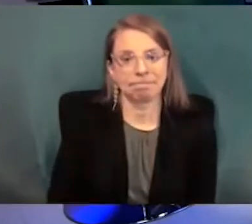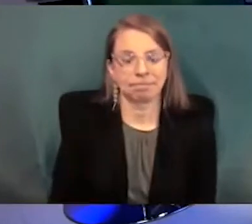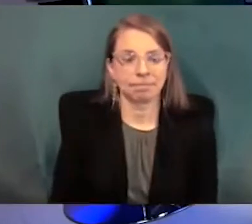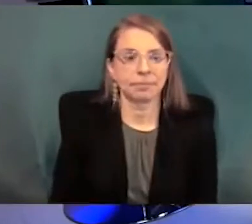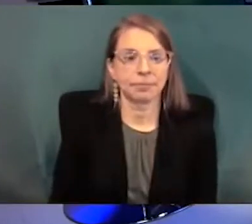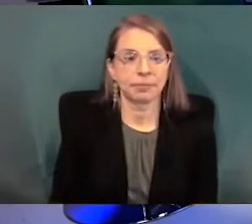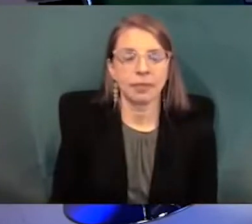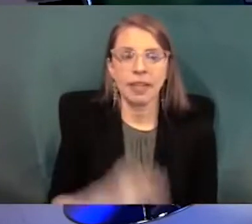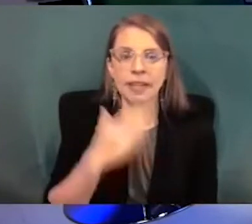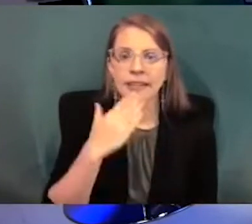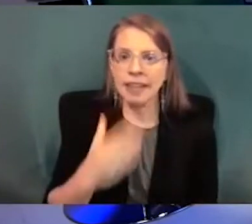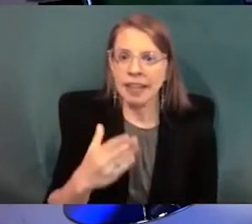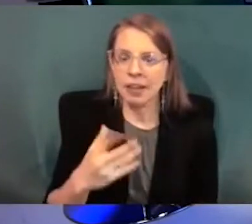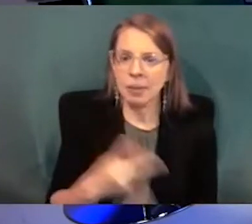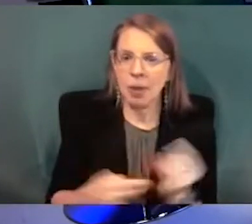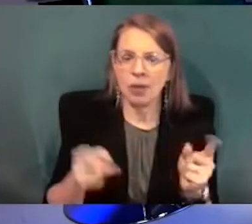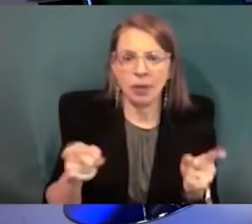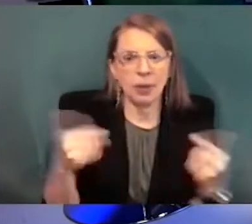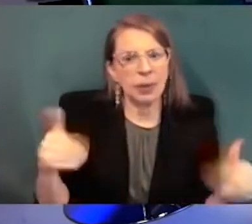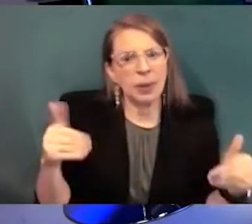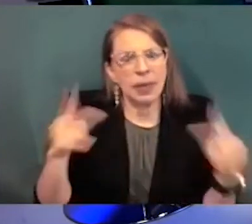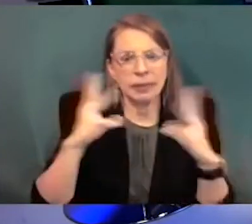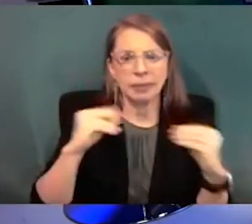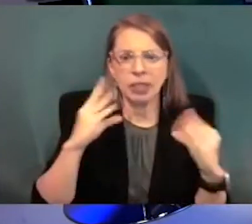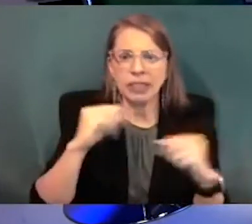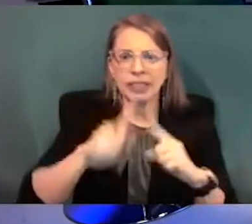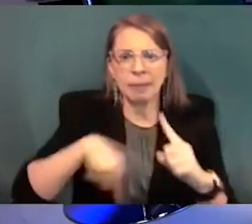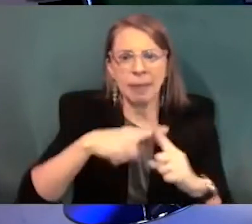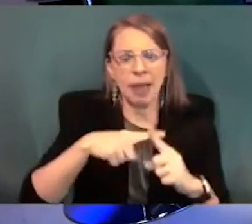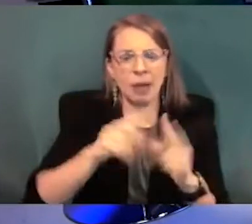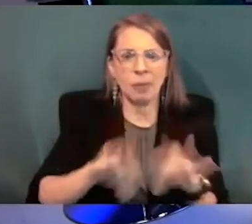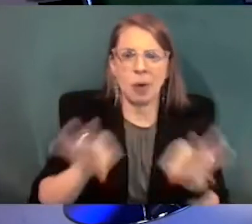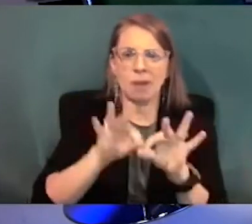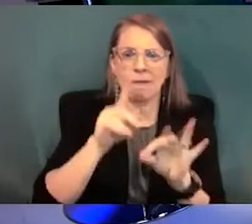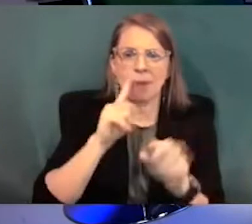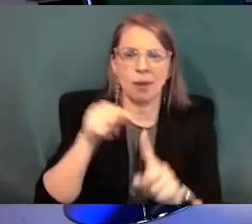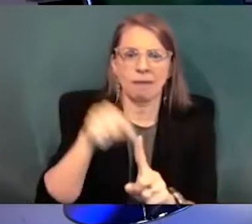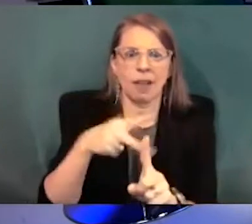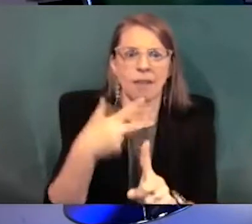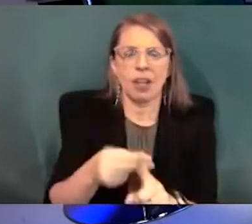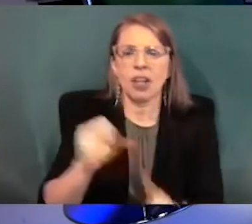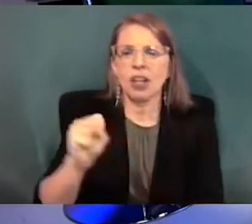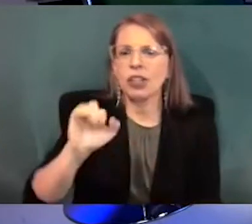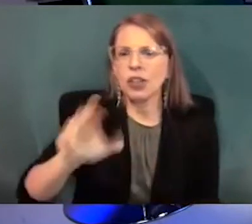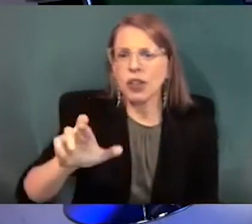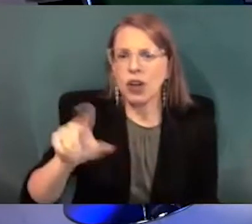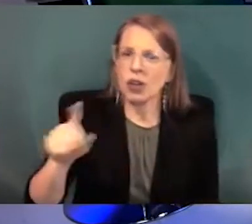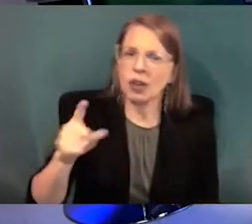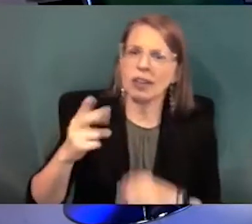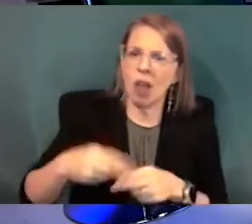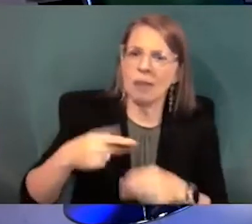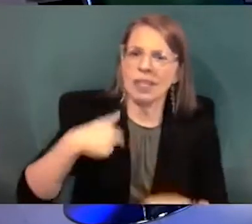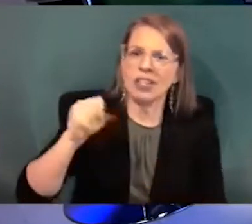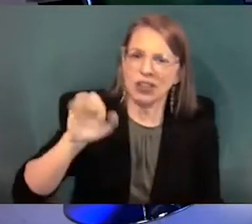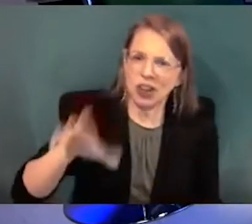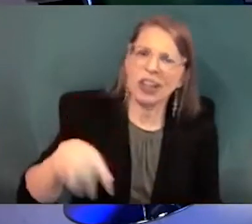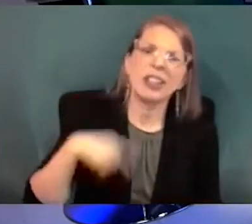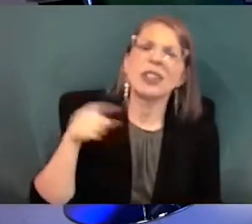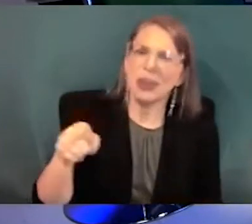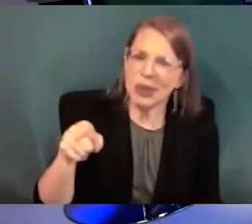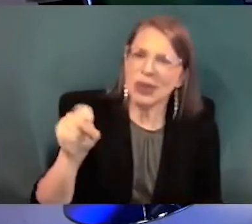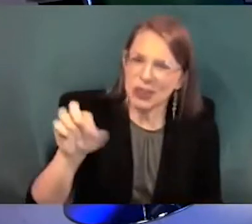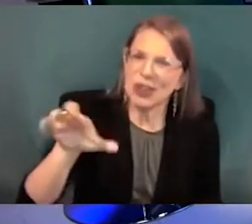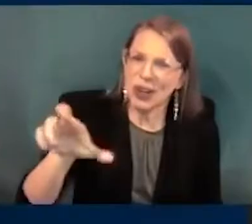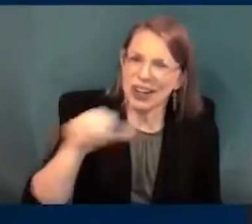What a great expression from both of you about the importance of this. And you keep calling me sir. Sir, you're the sir, not me. Jill. Yes, so we have a